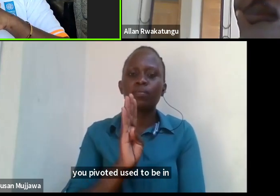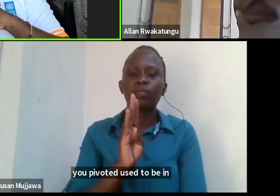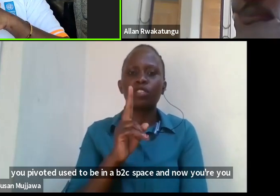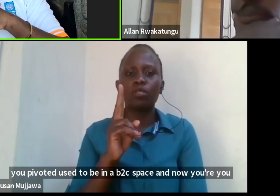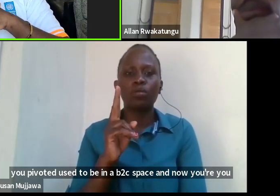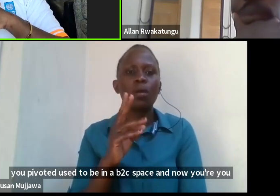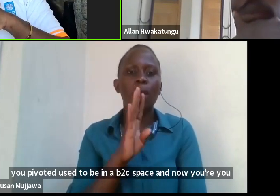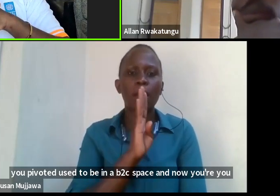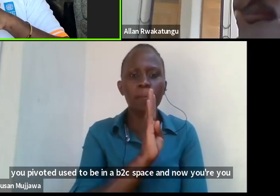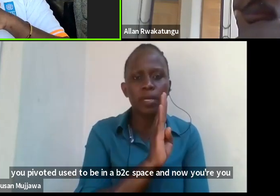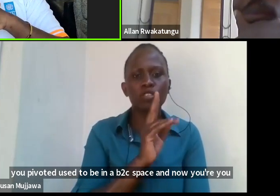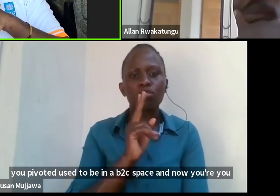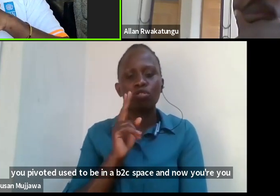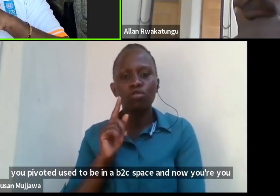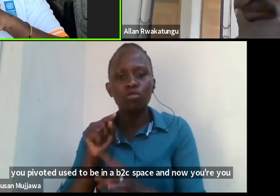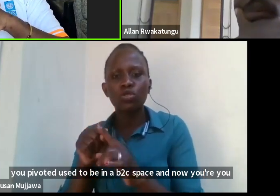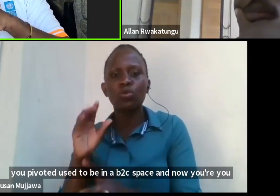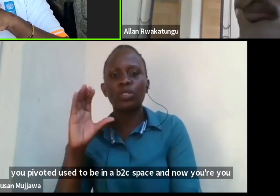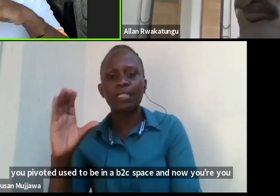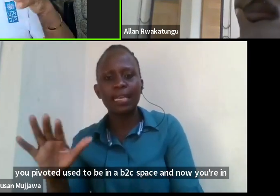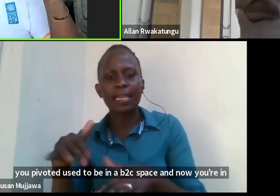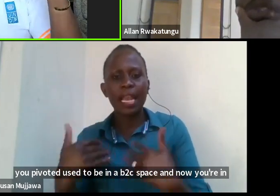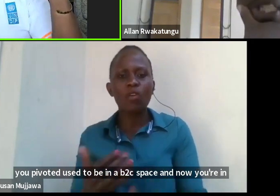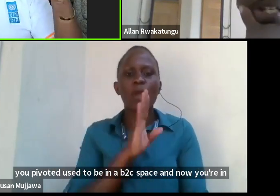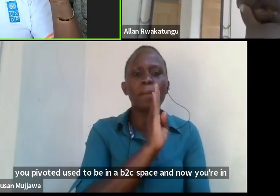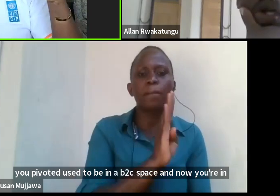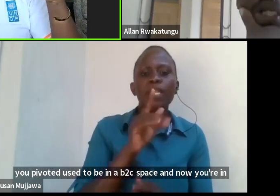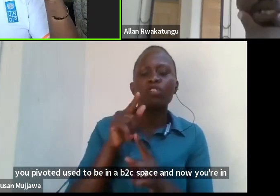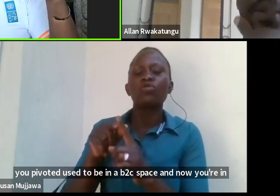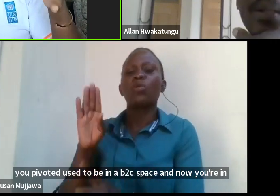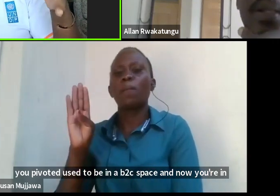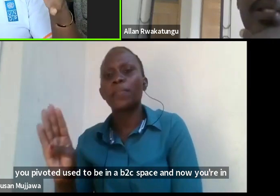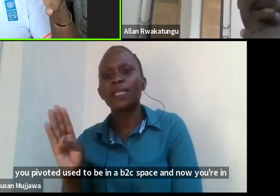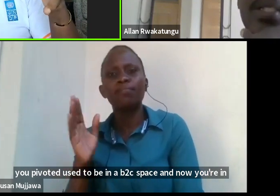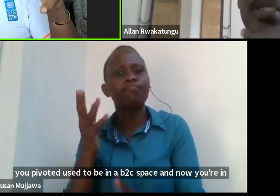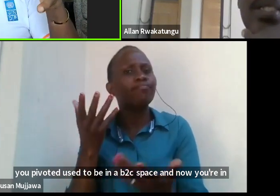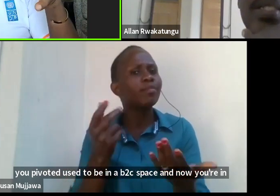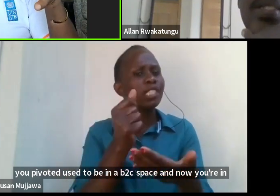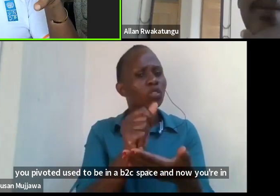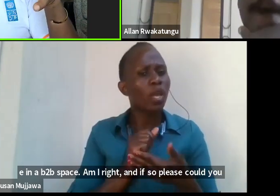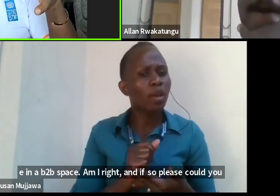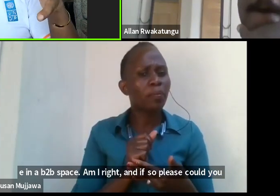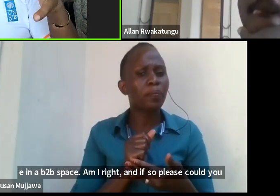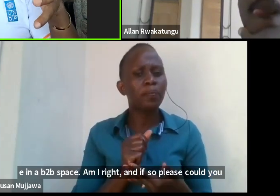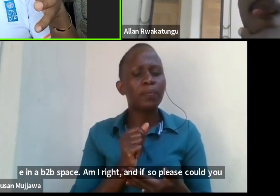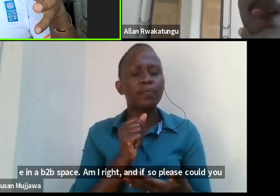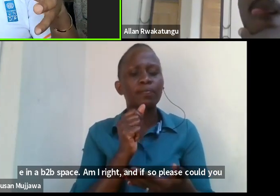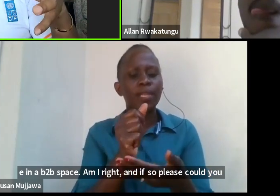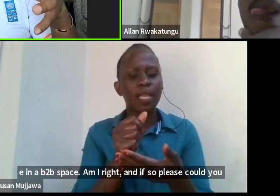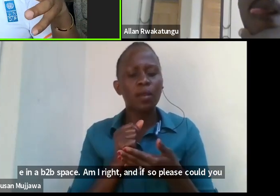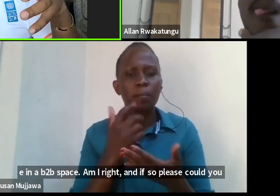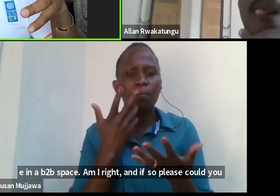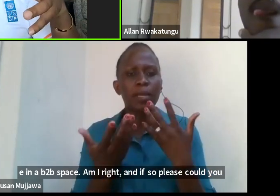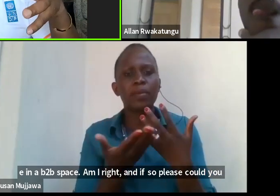now you are in a B2B space. Am I right? And if so, please, could you help to, maybe for the benefit